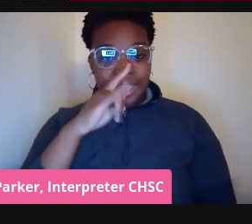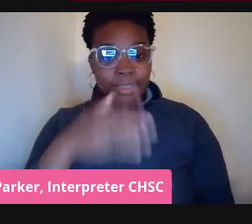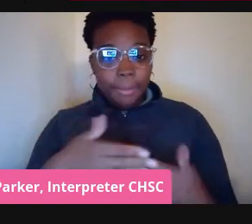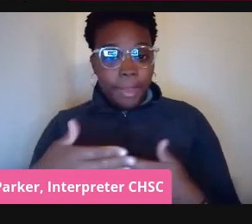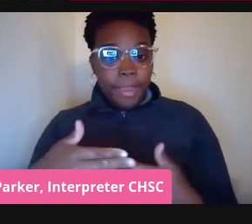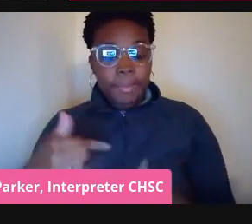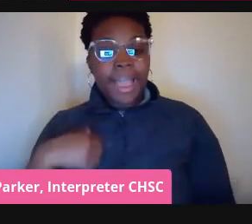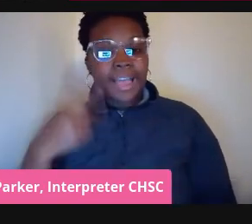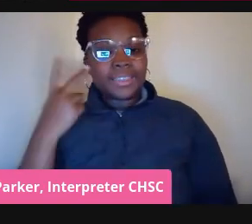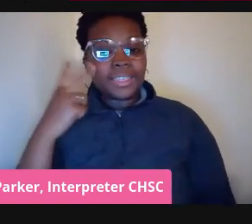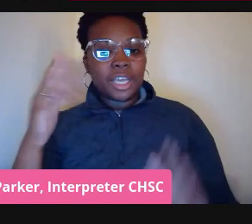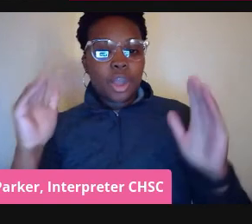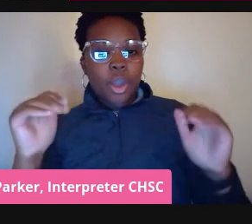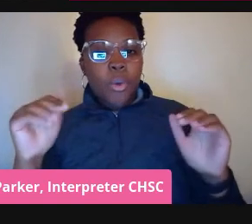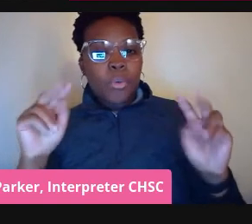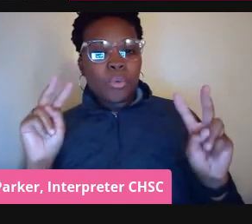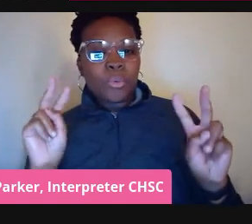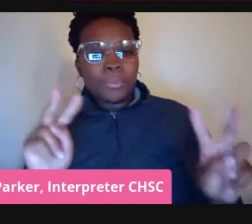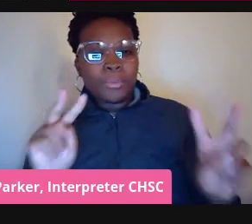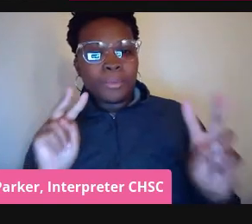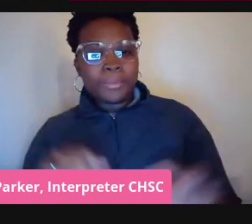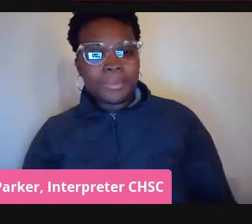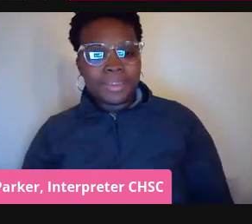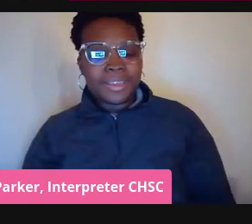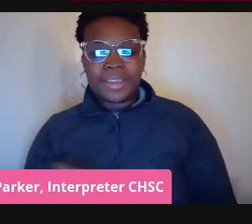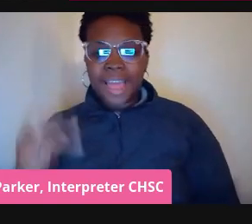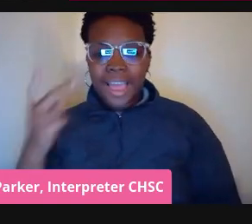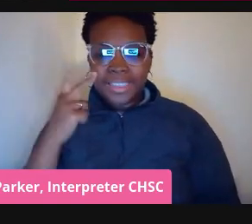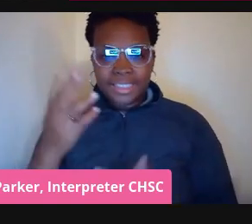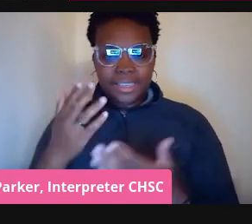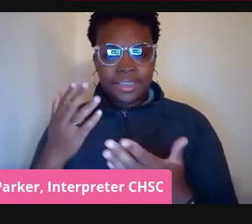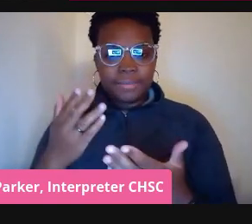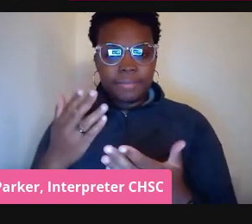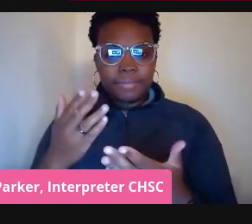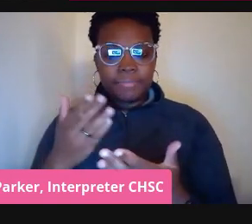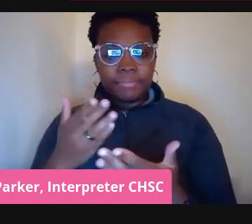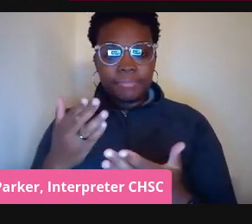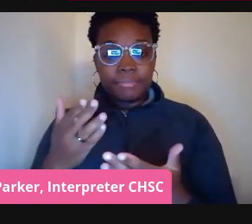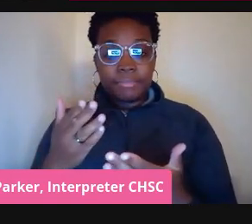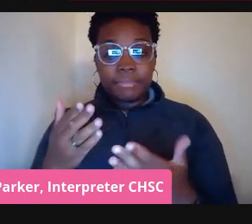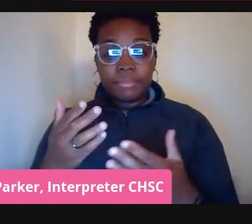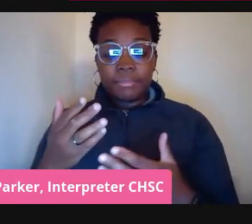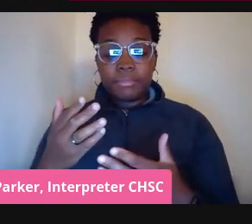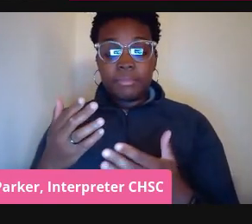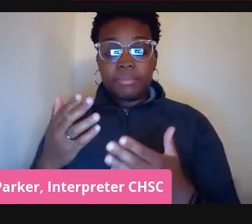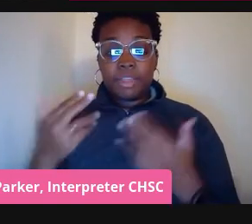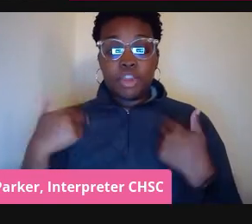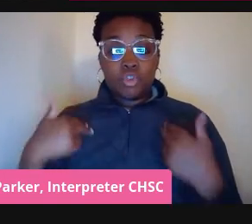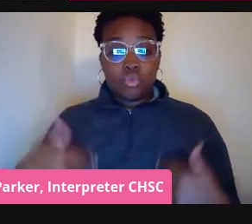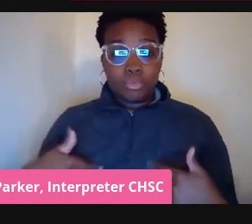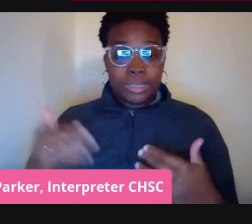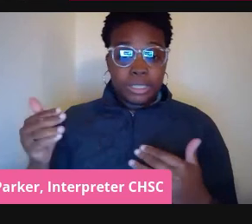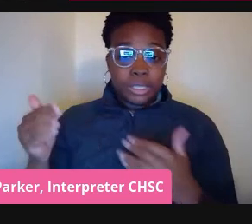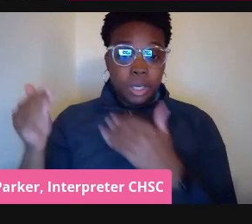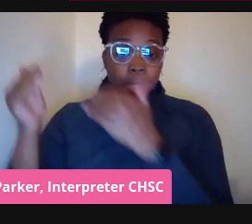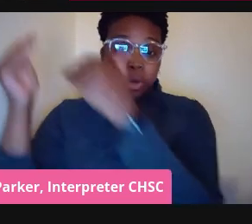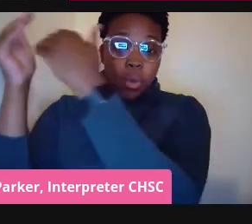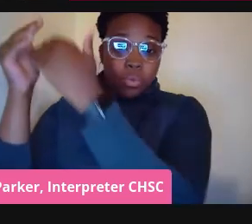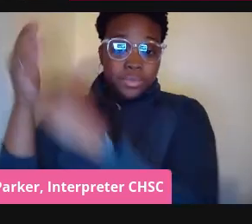see hope. I see beings that are the closest to God for me, and I see our